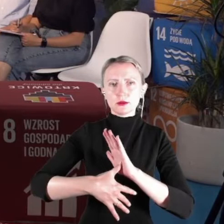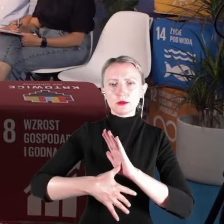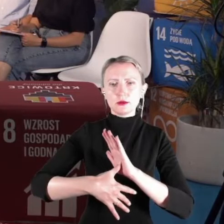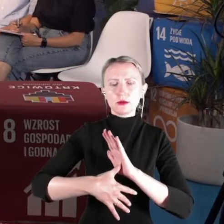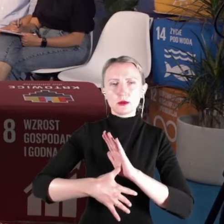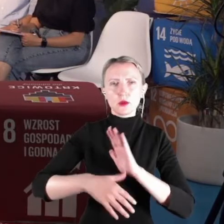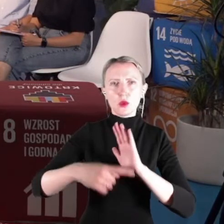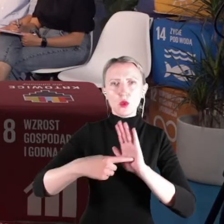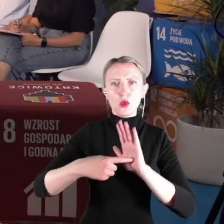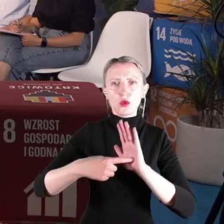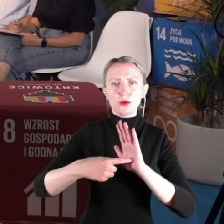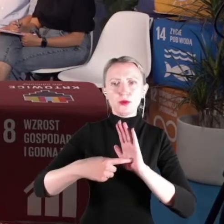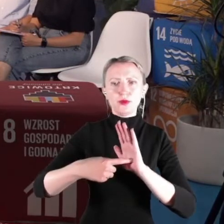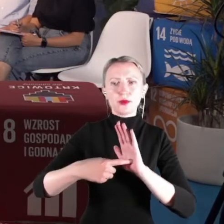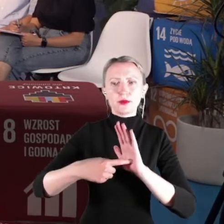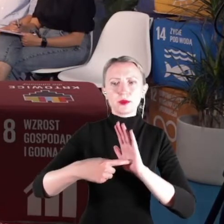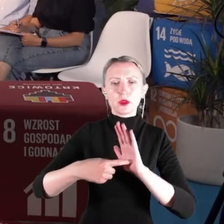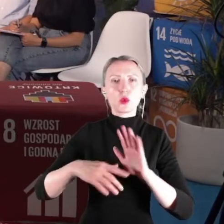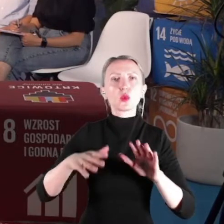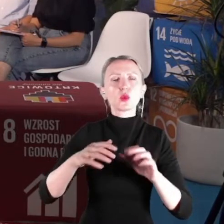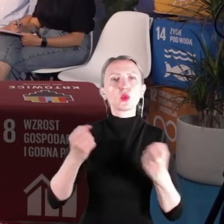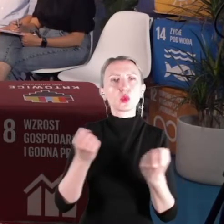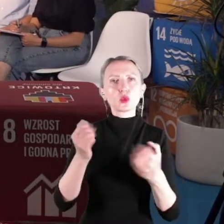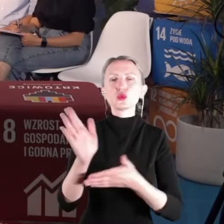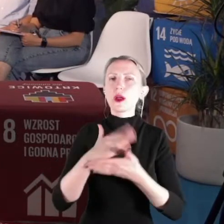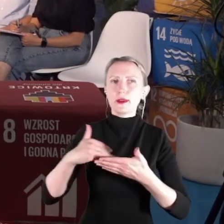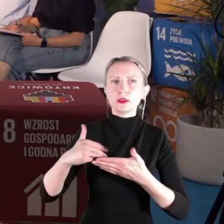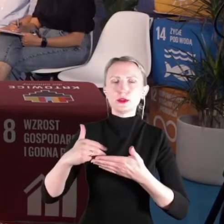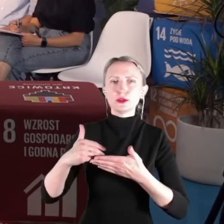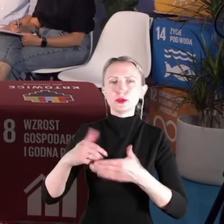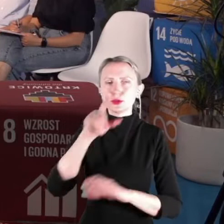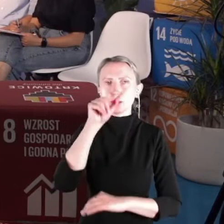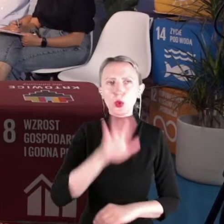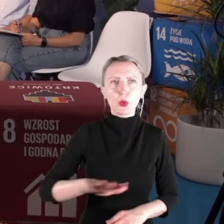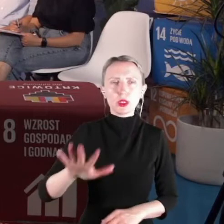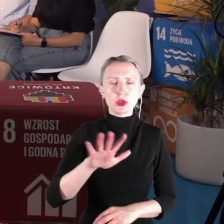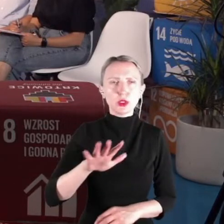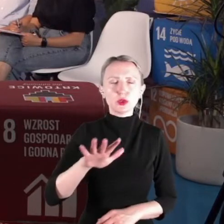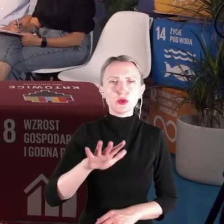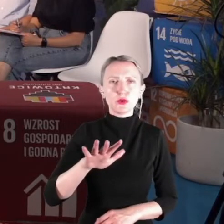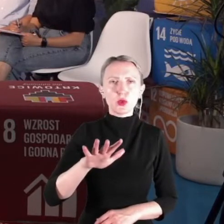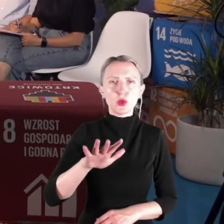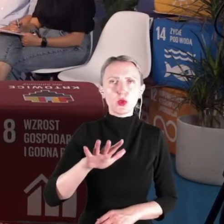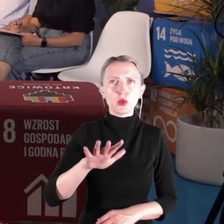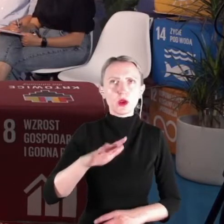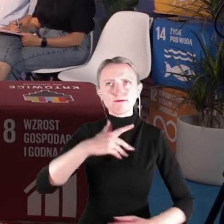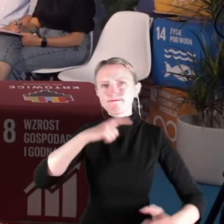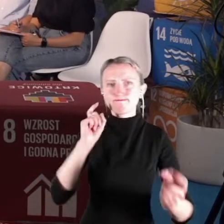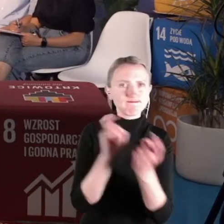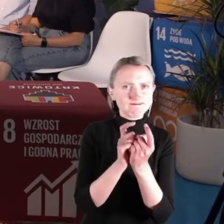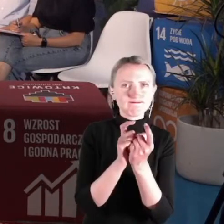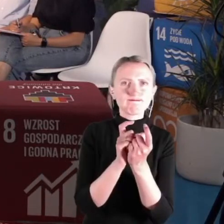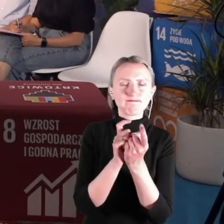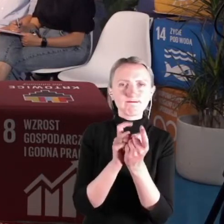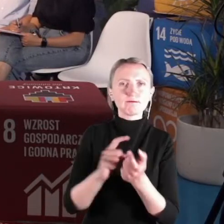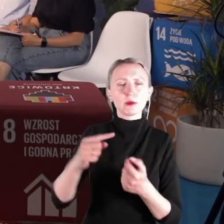the community, and the community is resisting and protesting, and we support them by bringing this topic to the public